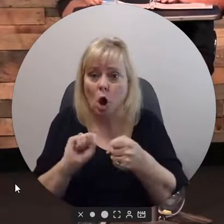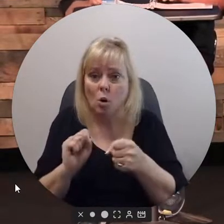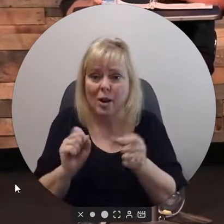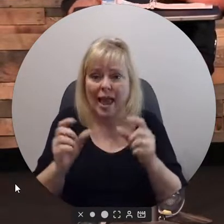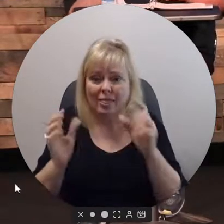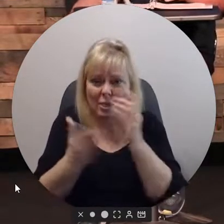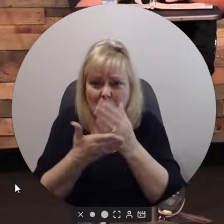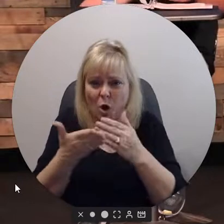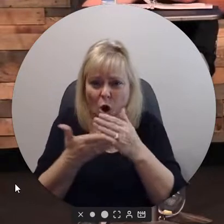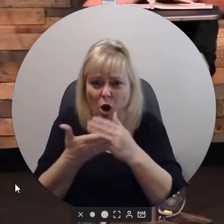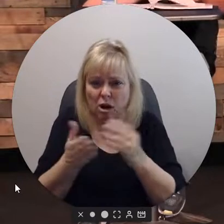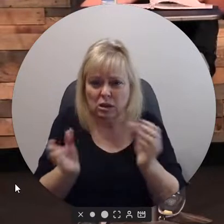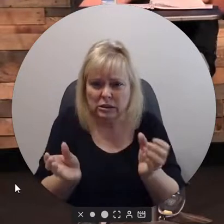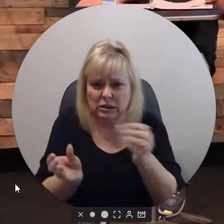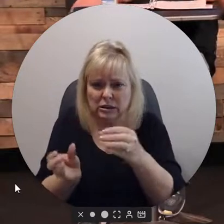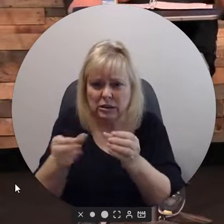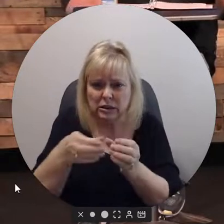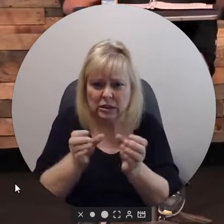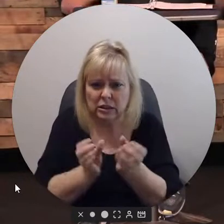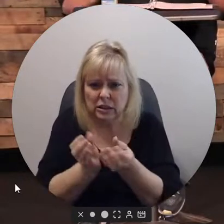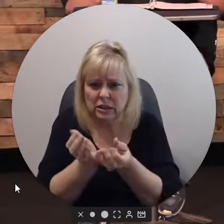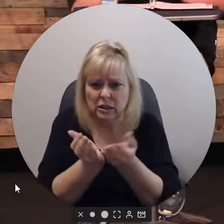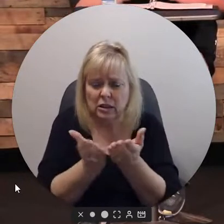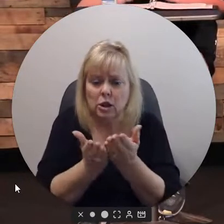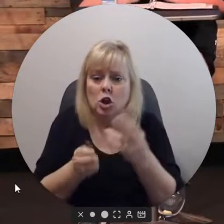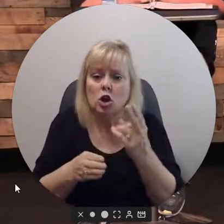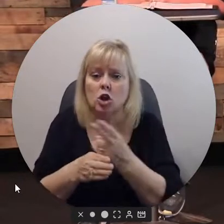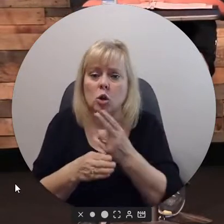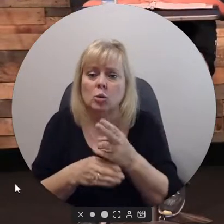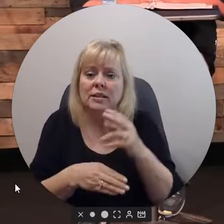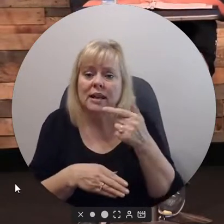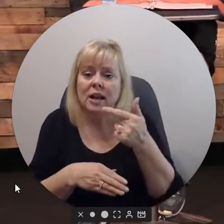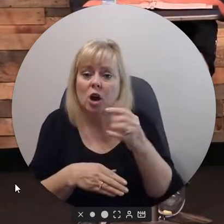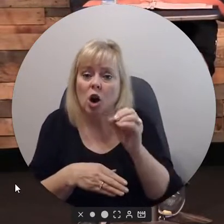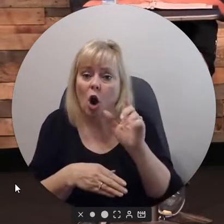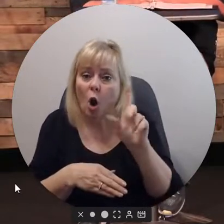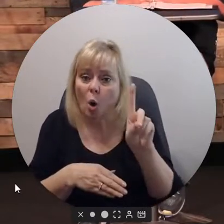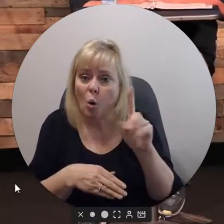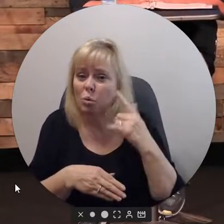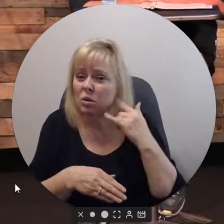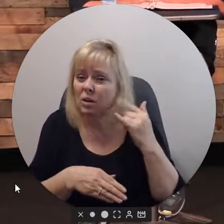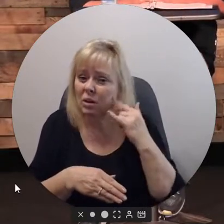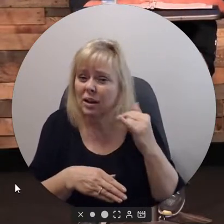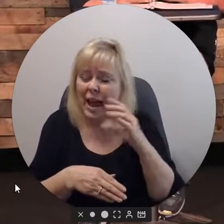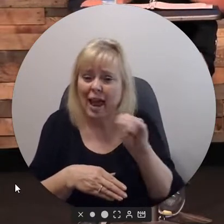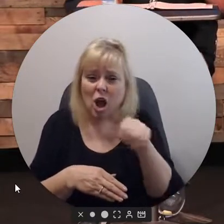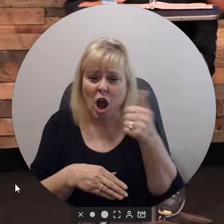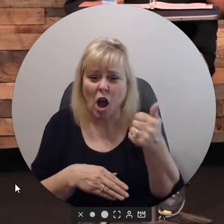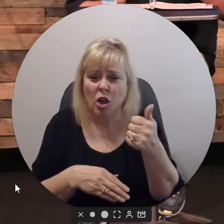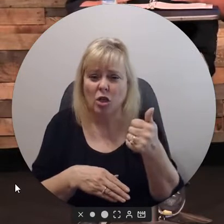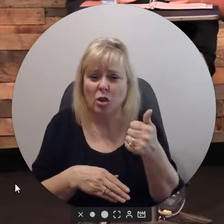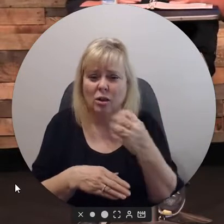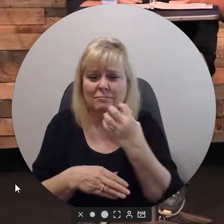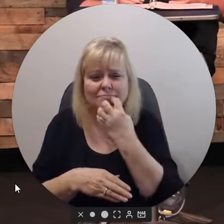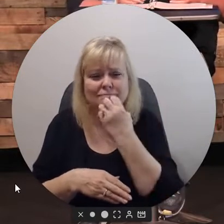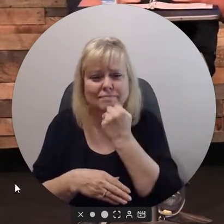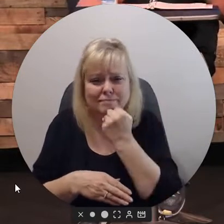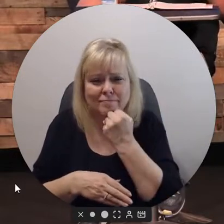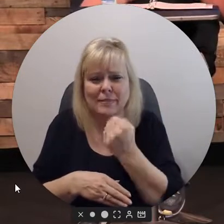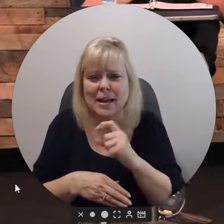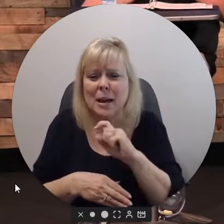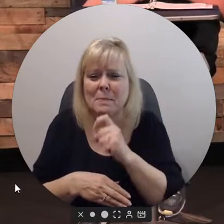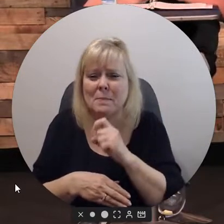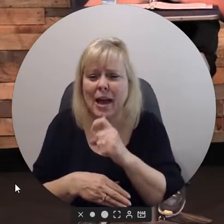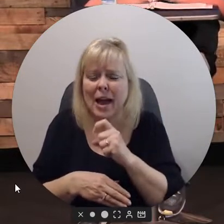or other precious metal staple seams, binding the pottery together again.